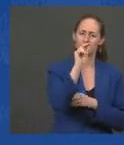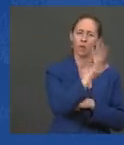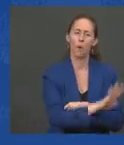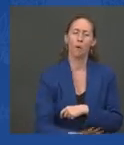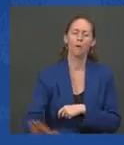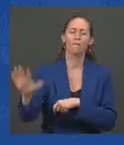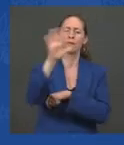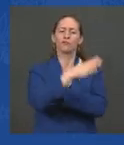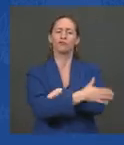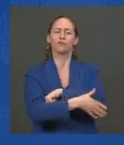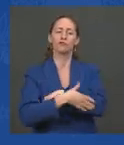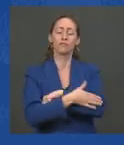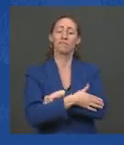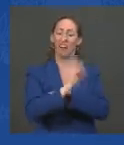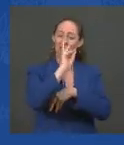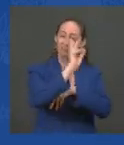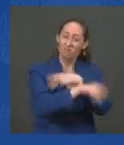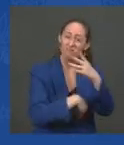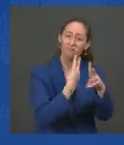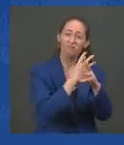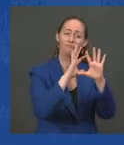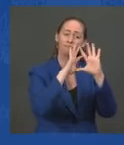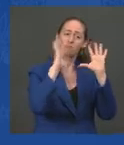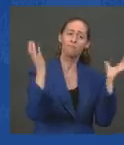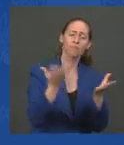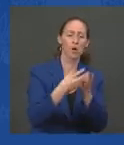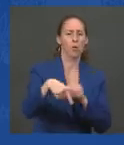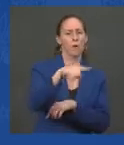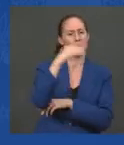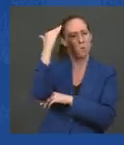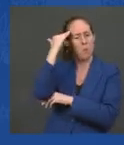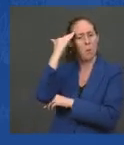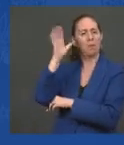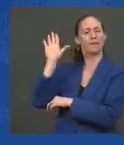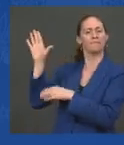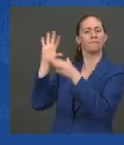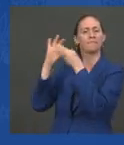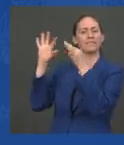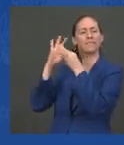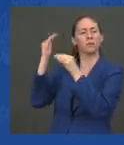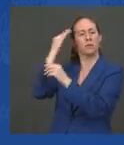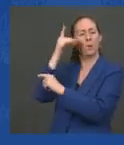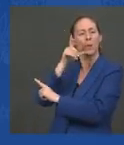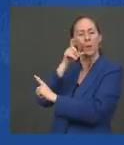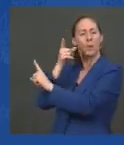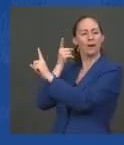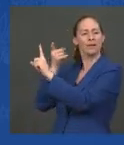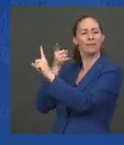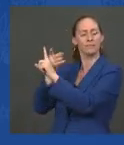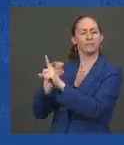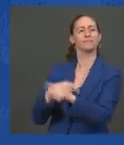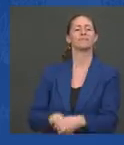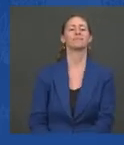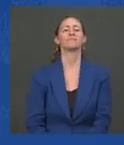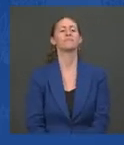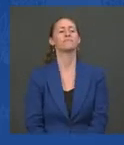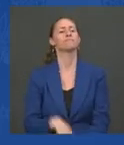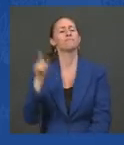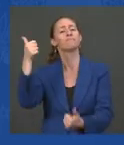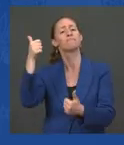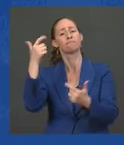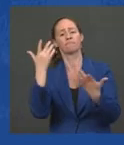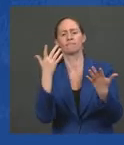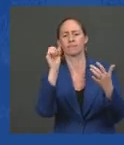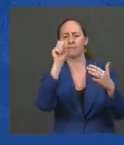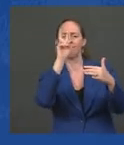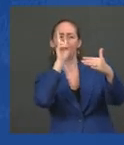world. Dr. Reverend Martin Luther King Jr. was a prophet. He was a prophet in that